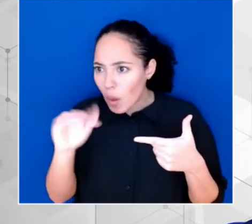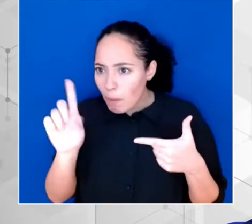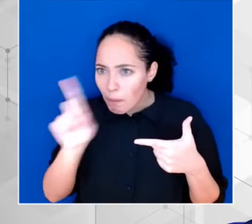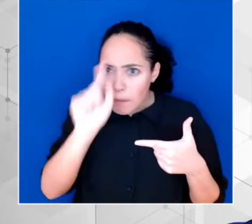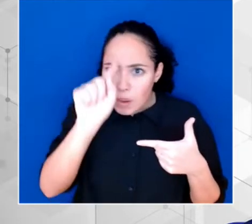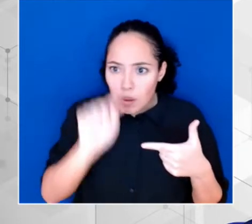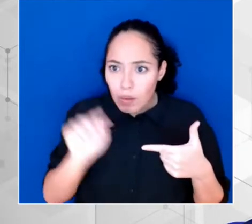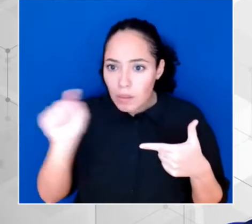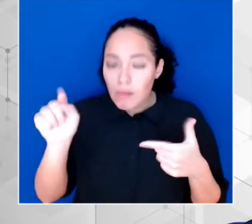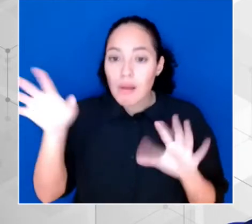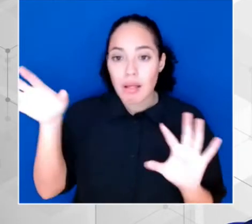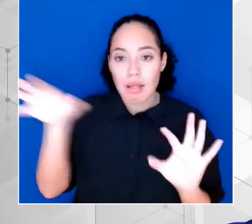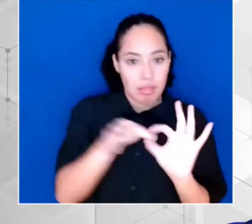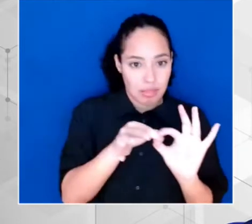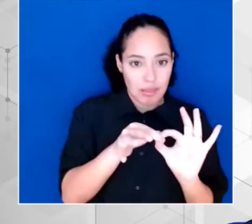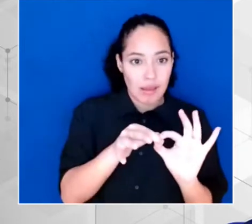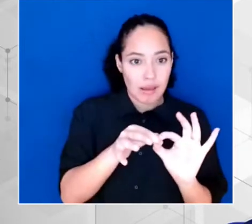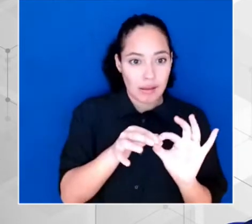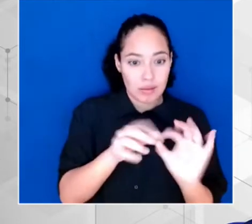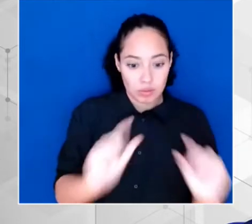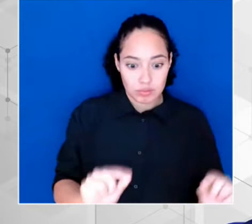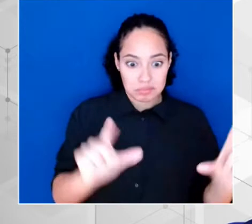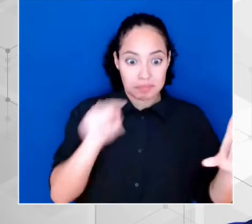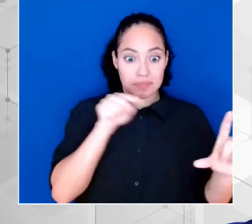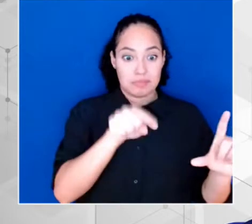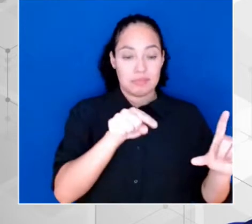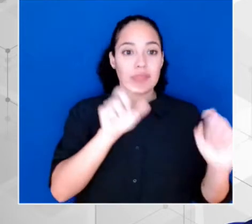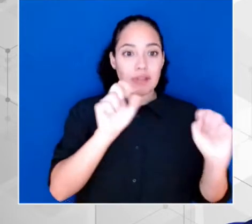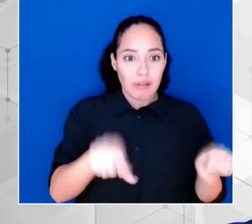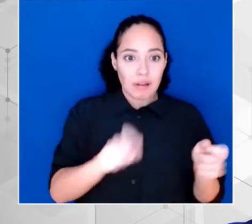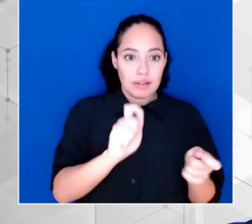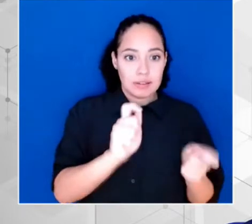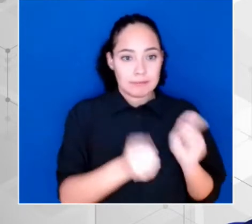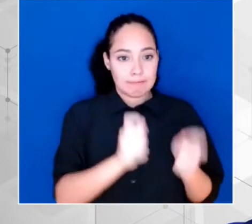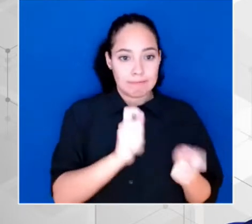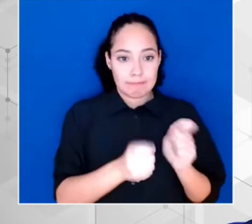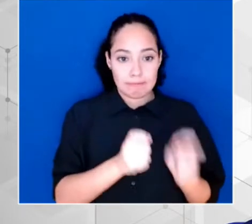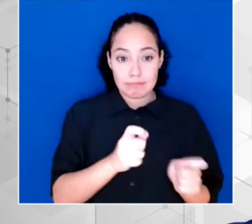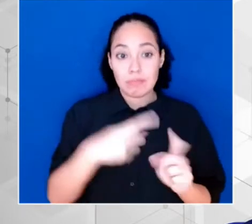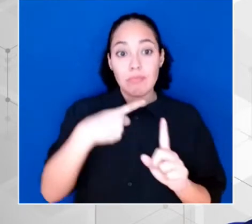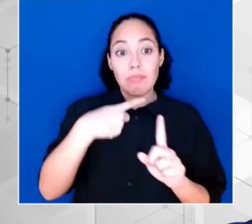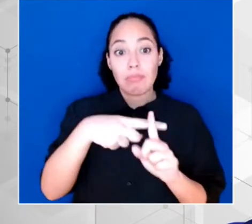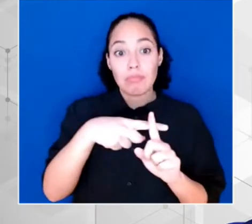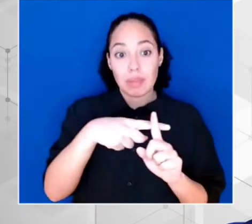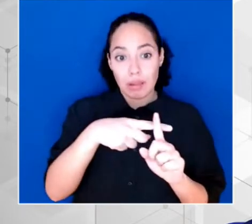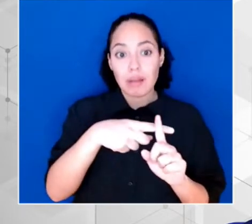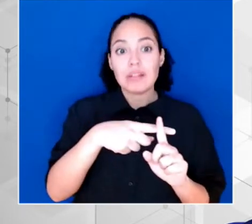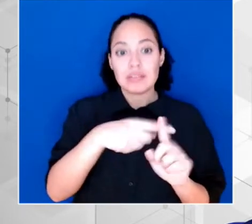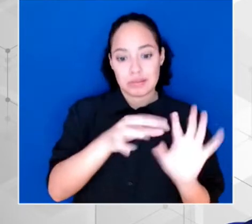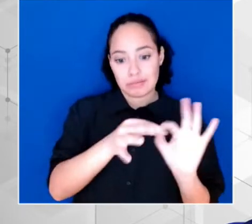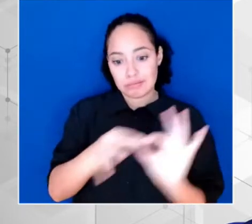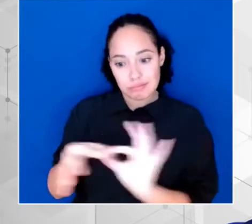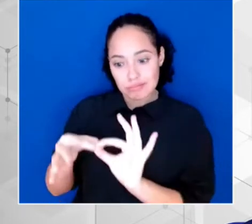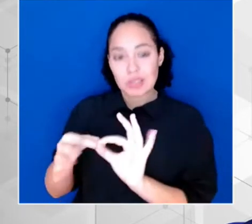link to the DQ University documentation.